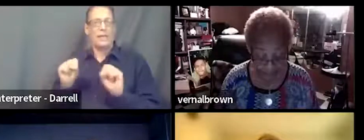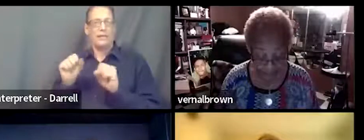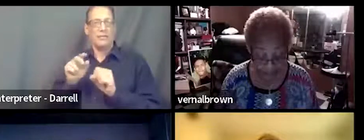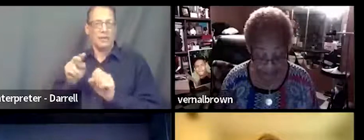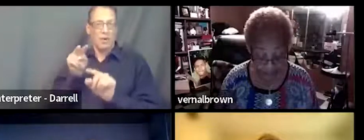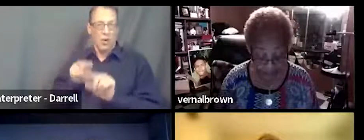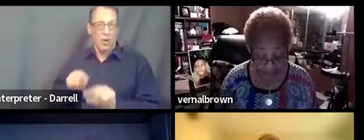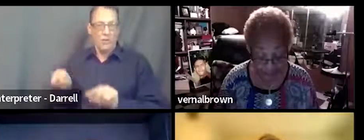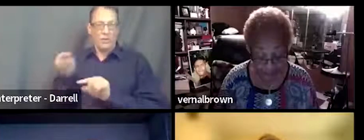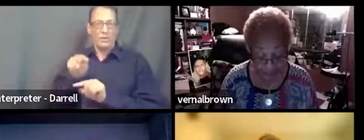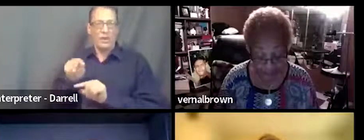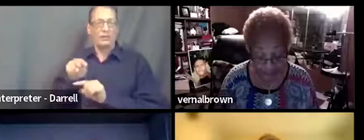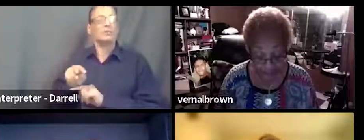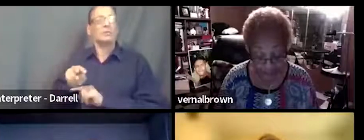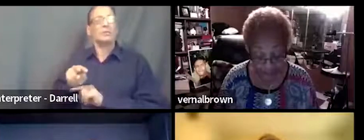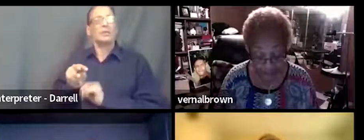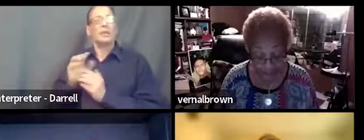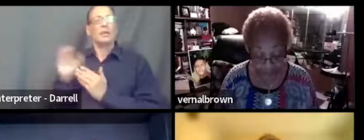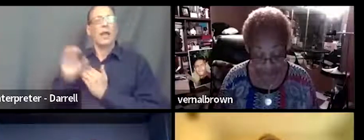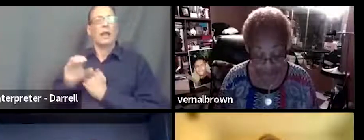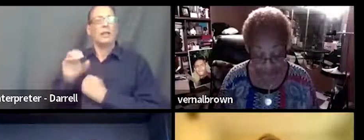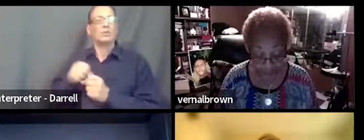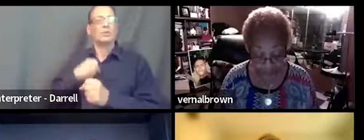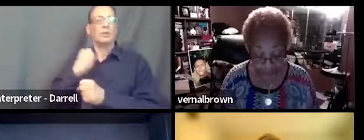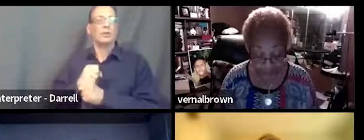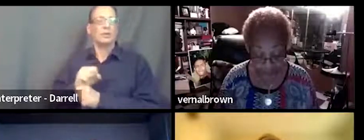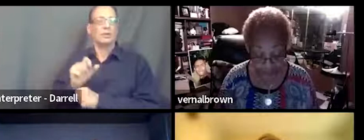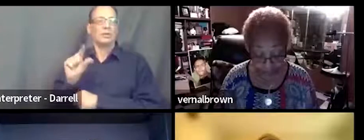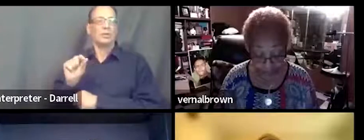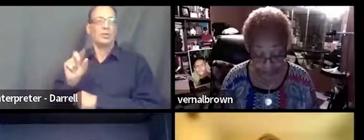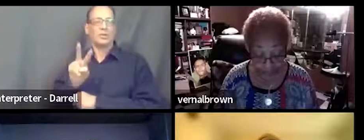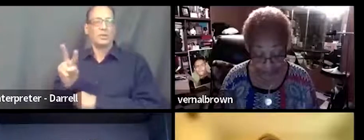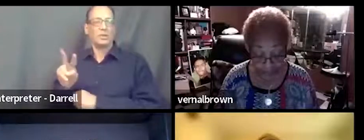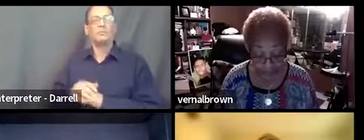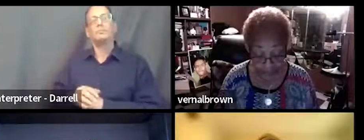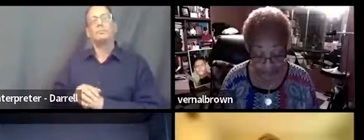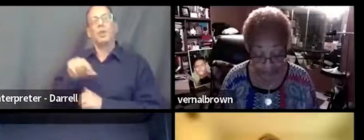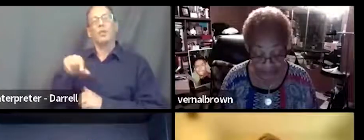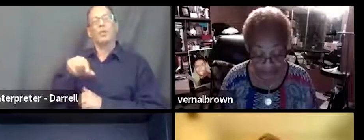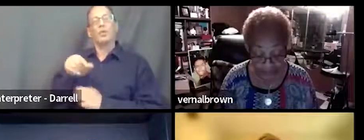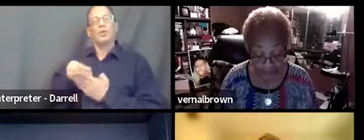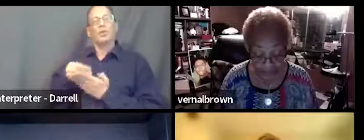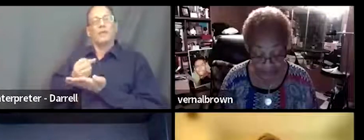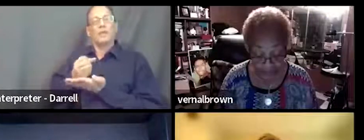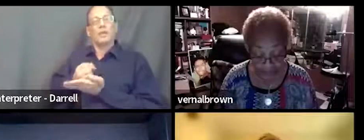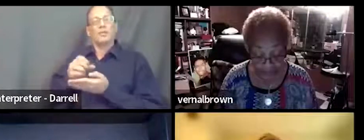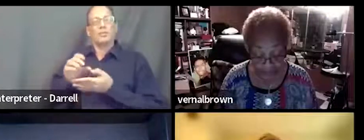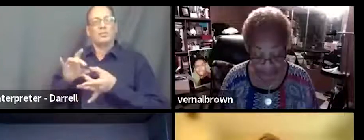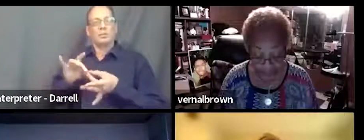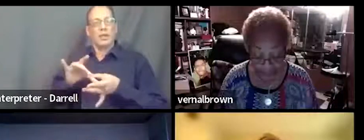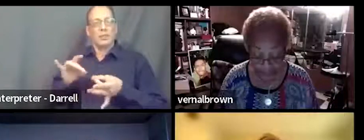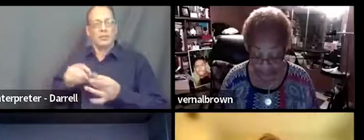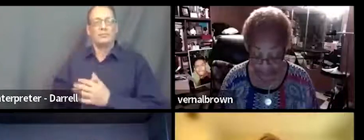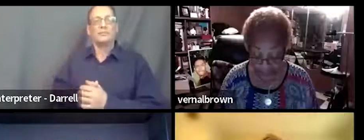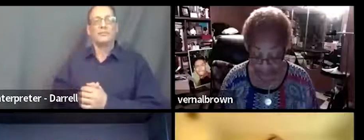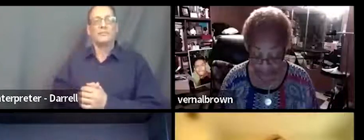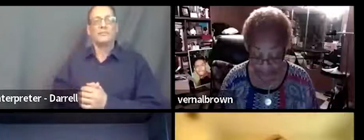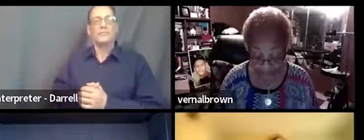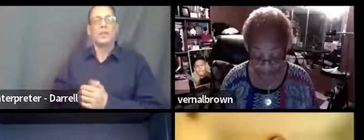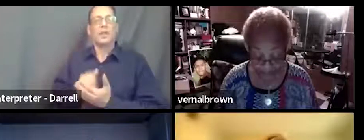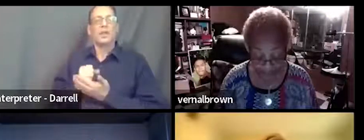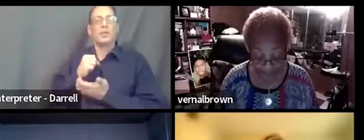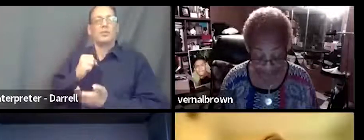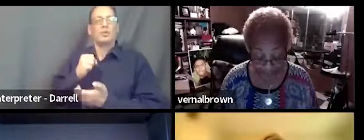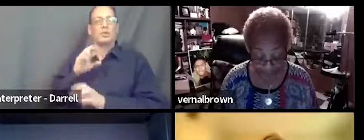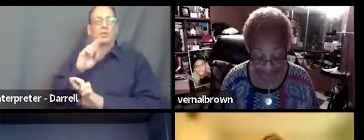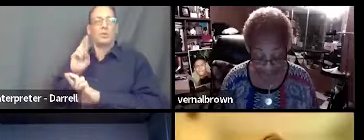quarter calendar year 2022, the quarterly financial statements, the treasurer's report, the treasury safekeeping report